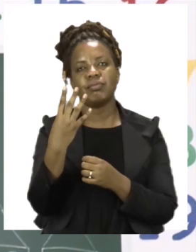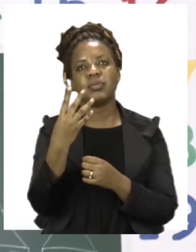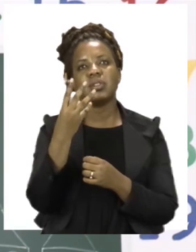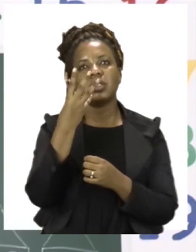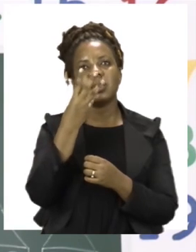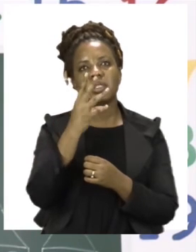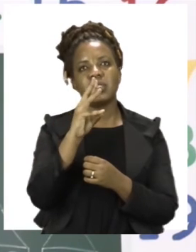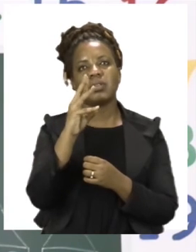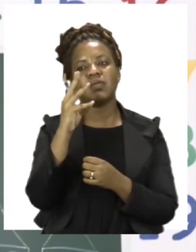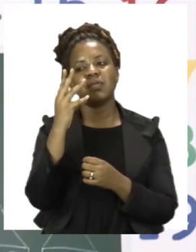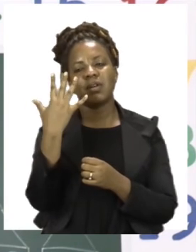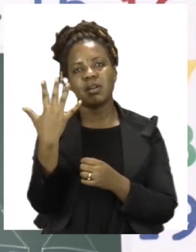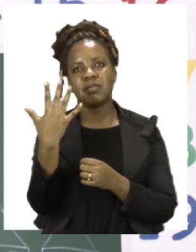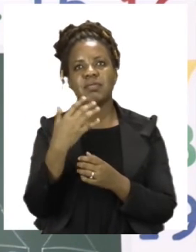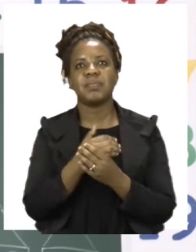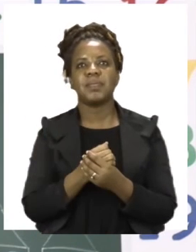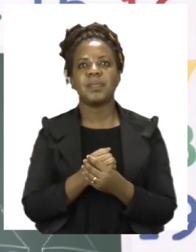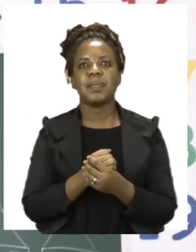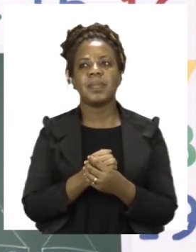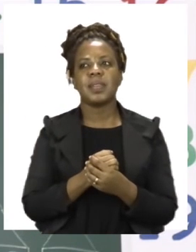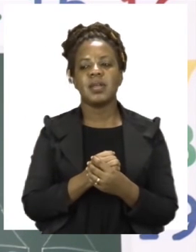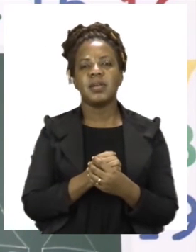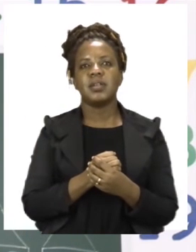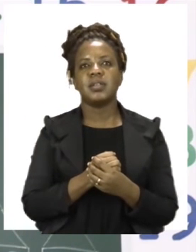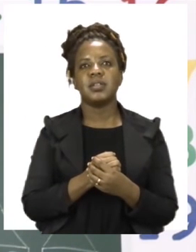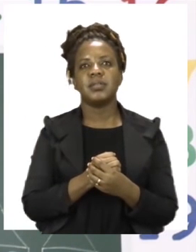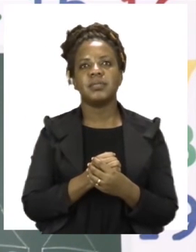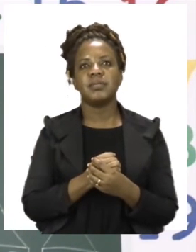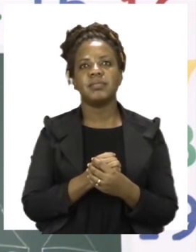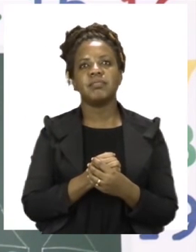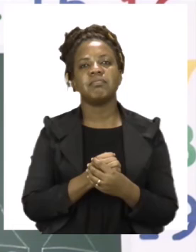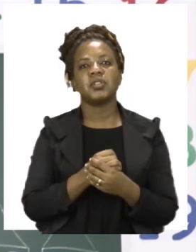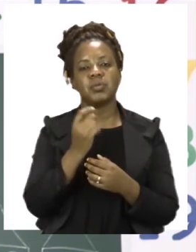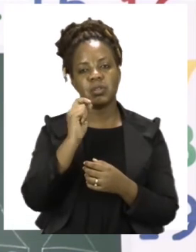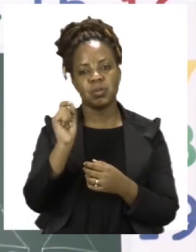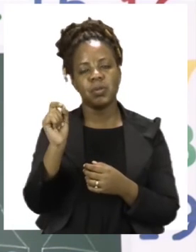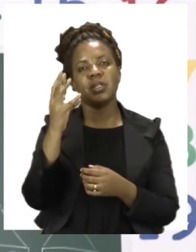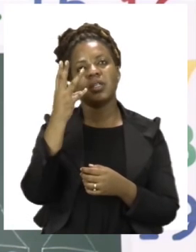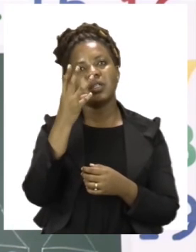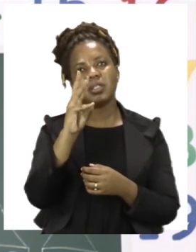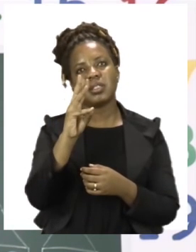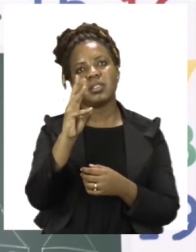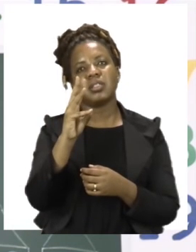64, 65. And that is our next answer. So we will say